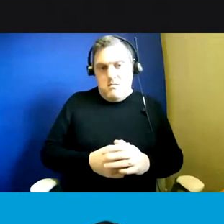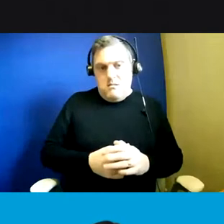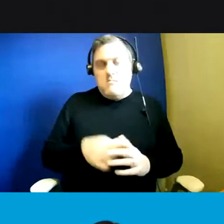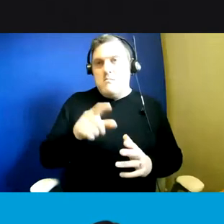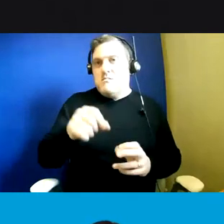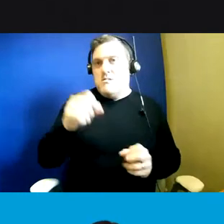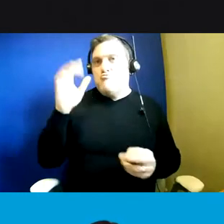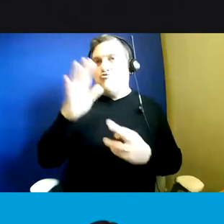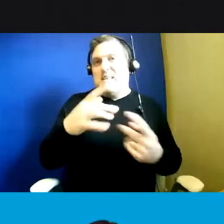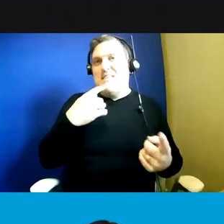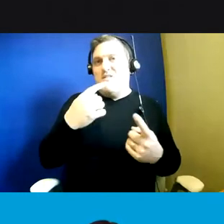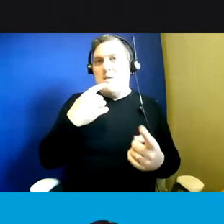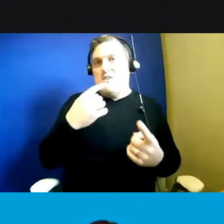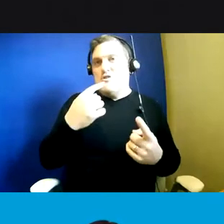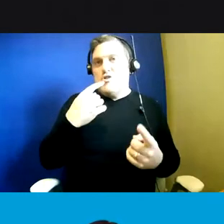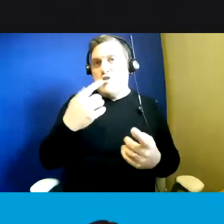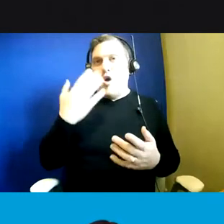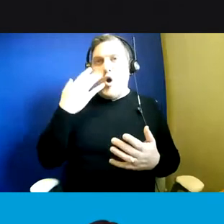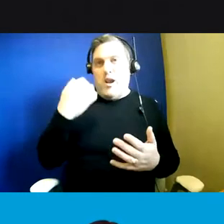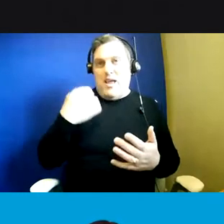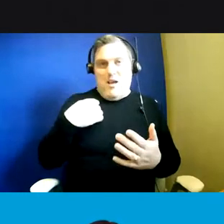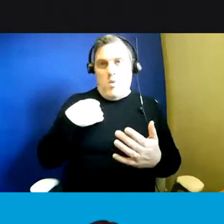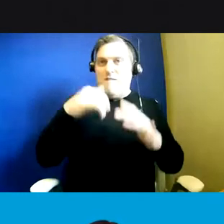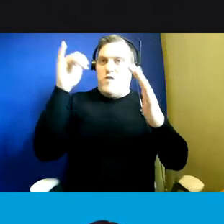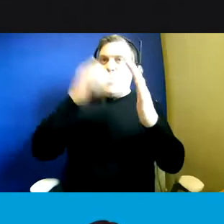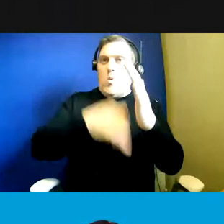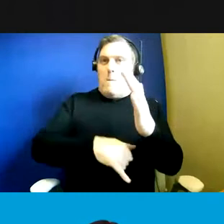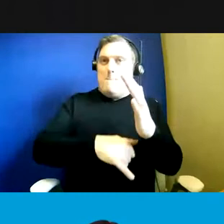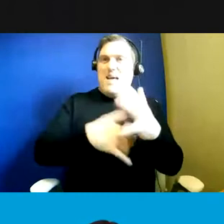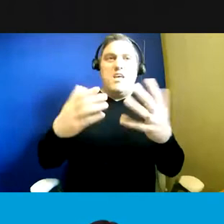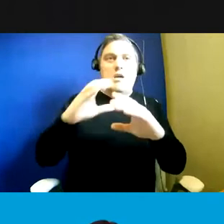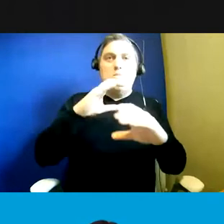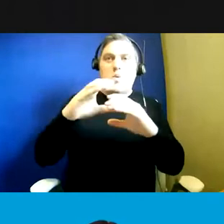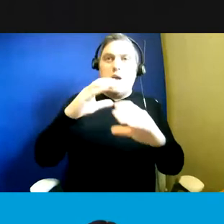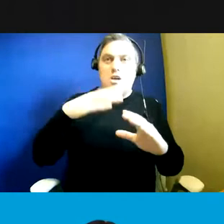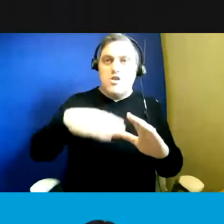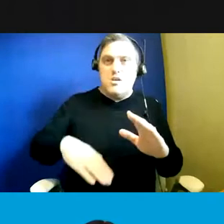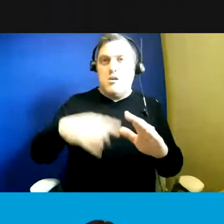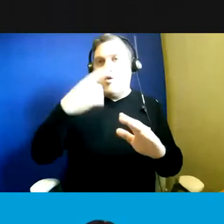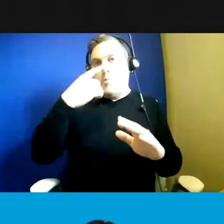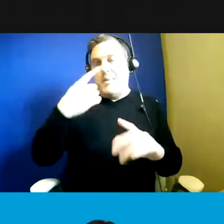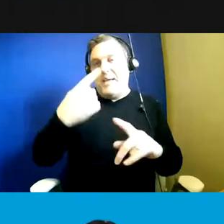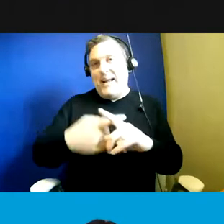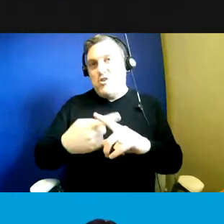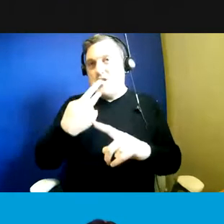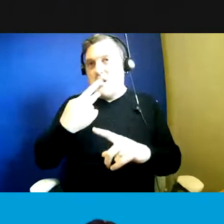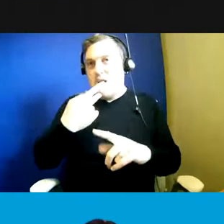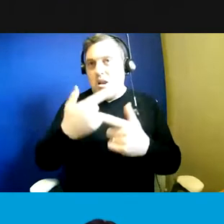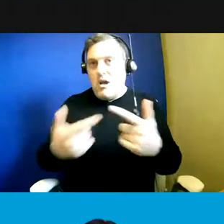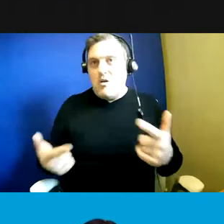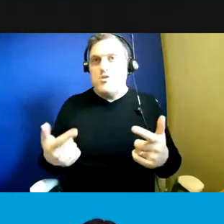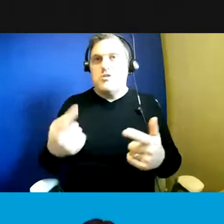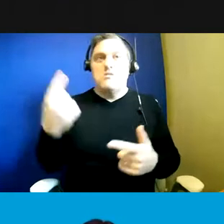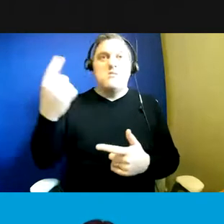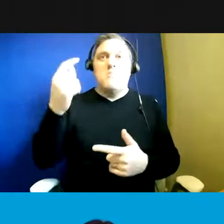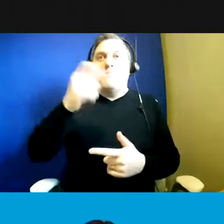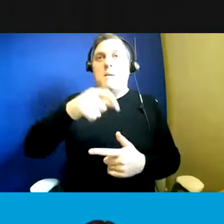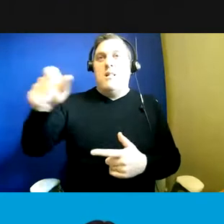prominent information that comes through on our referral form. So any communication needs, so that can be English as a second language. For some